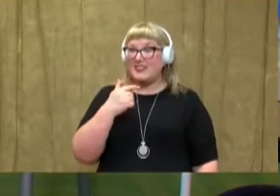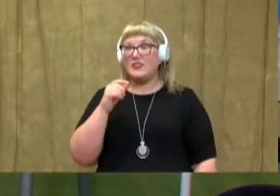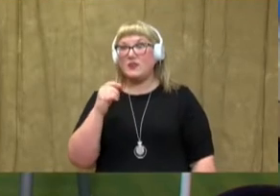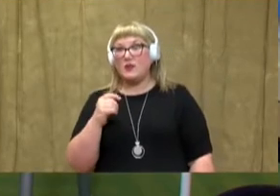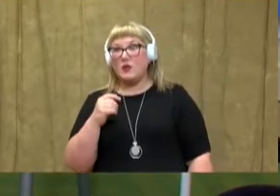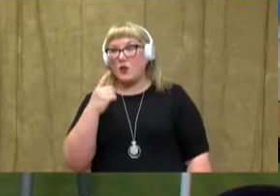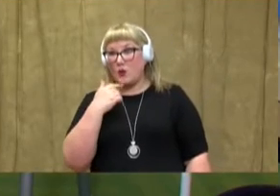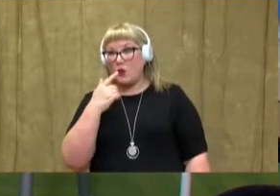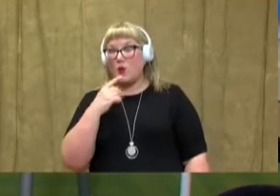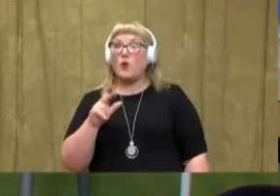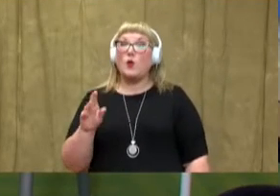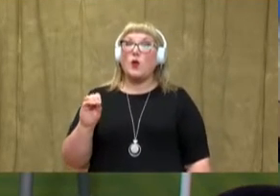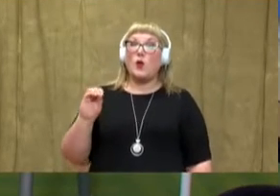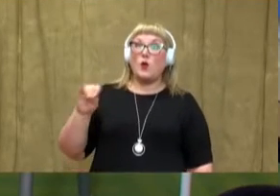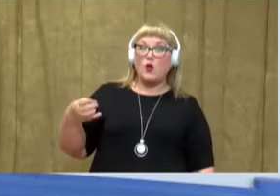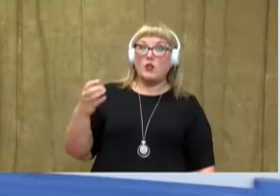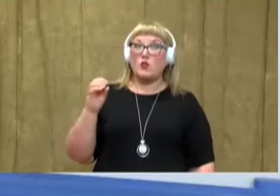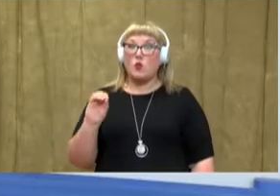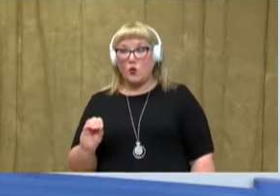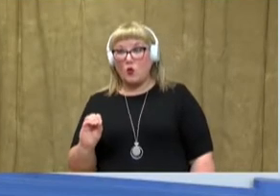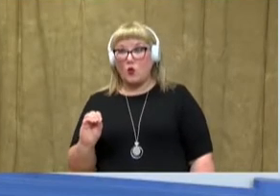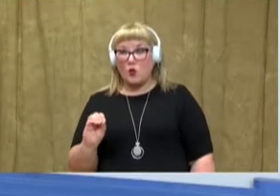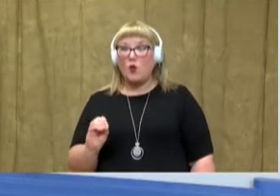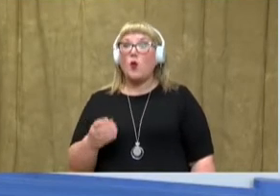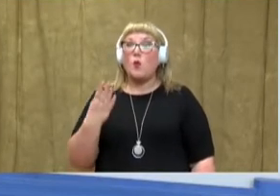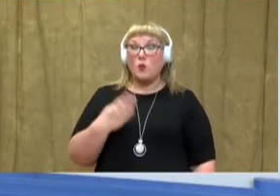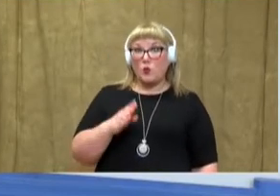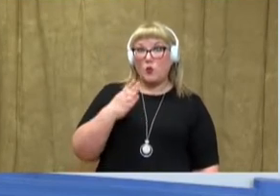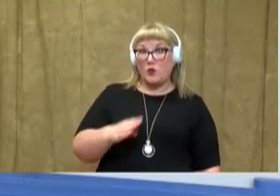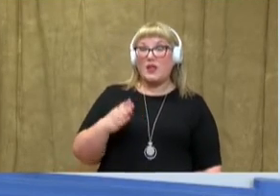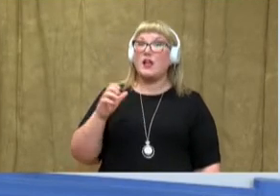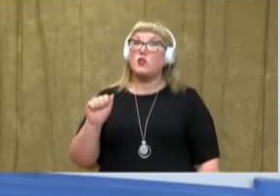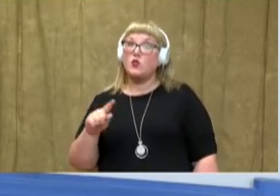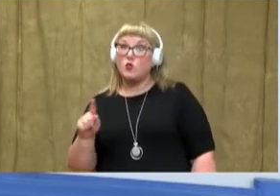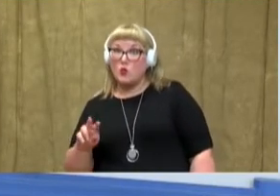Red is rojo, red is rojo,